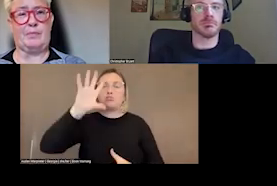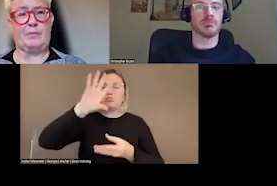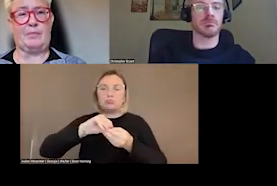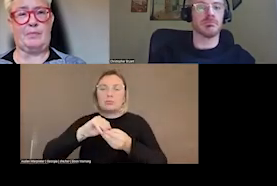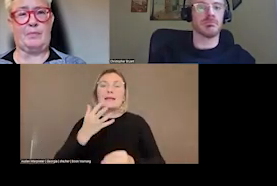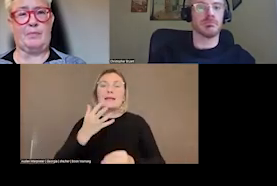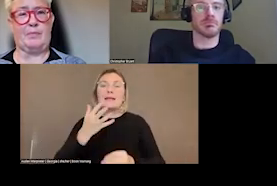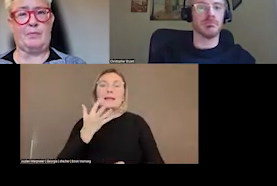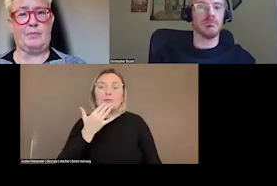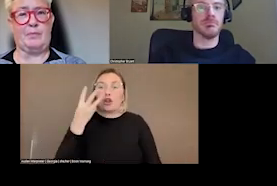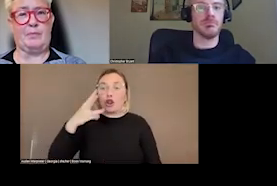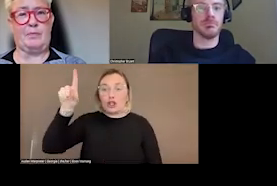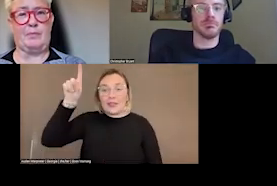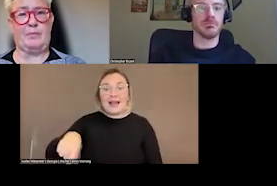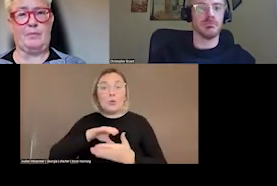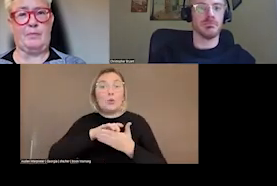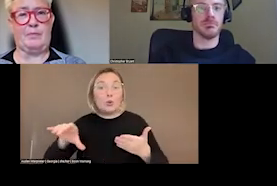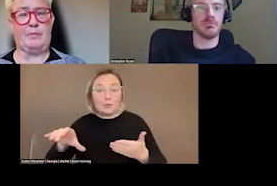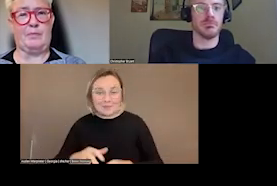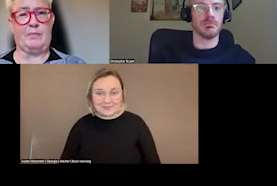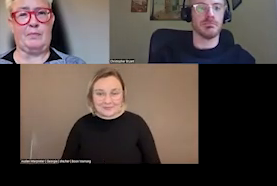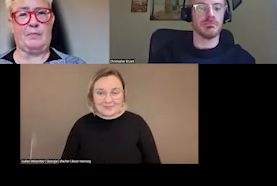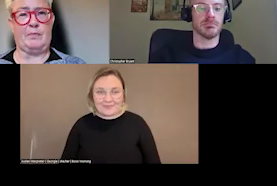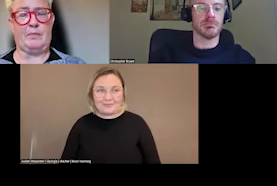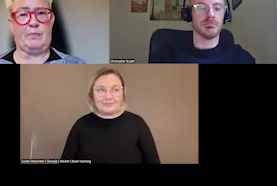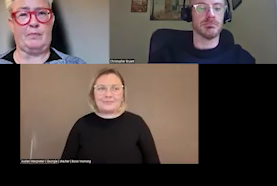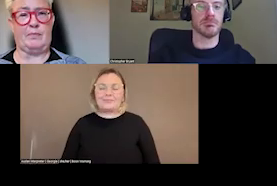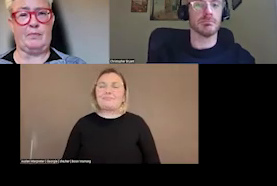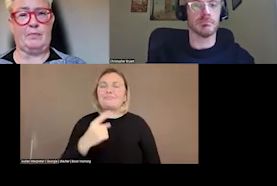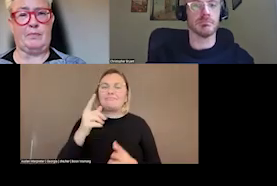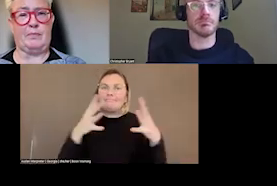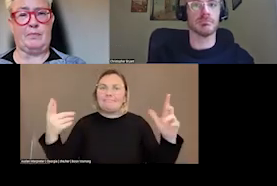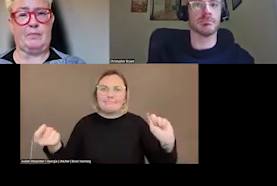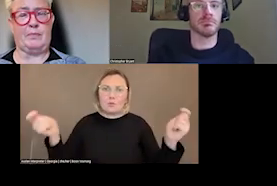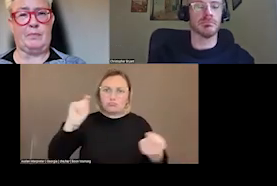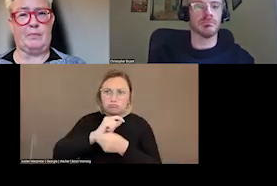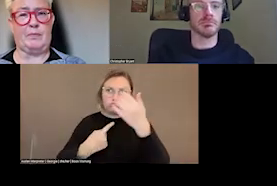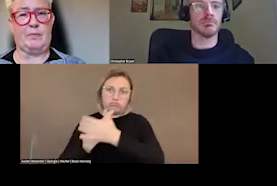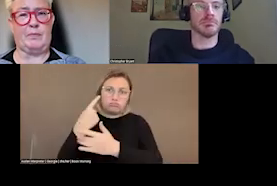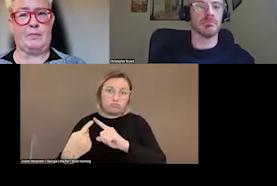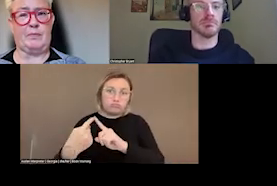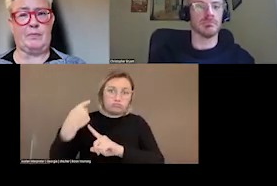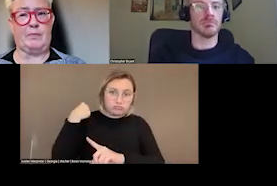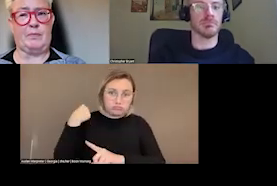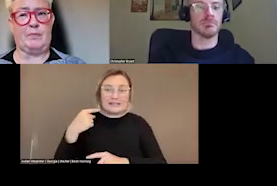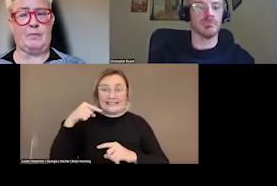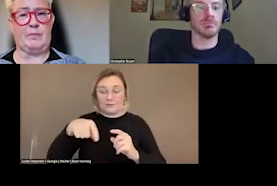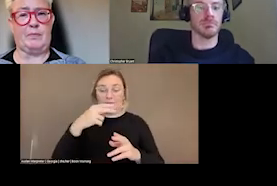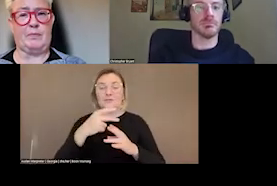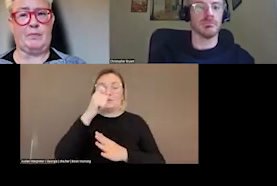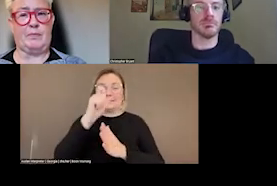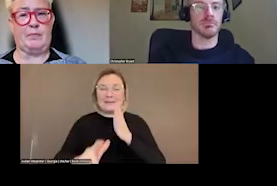of $30,000. And one of the major changes that has happened for the